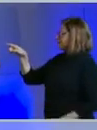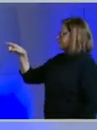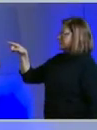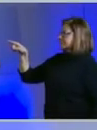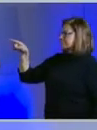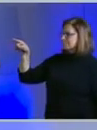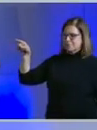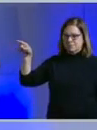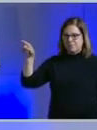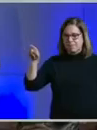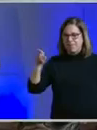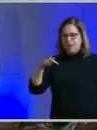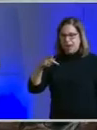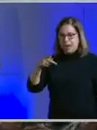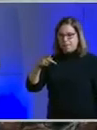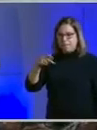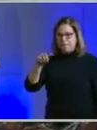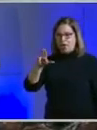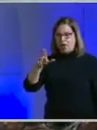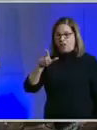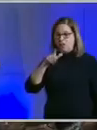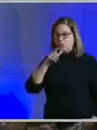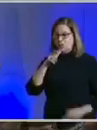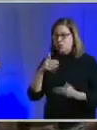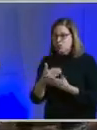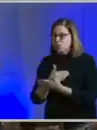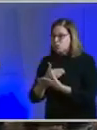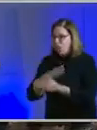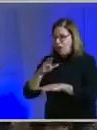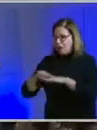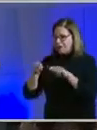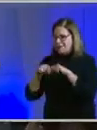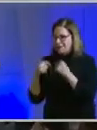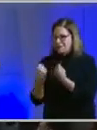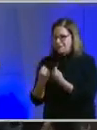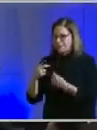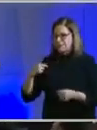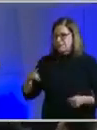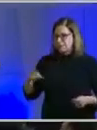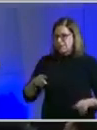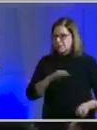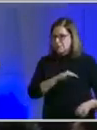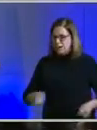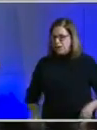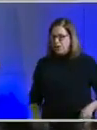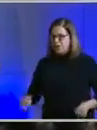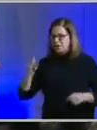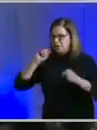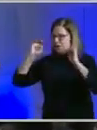And Paul Kine, who is new to our team, is the Deputy Mayor for Education.